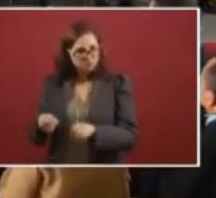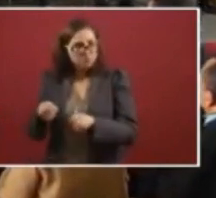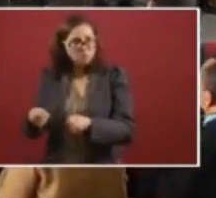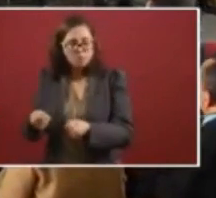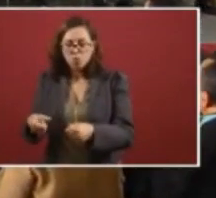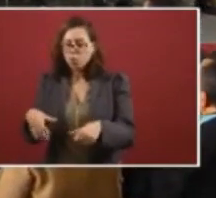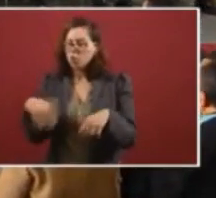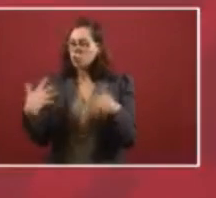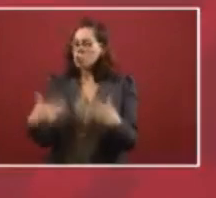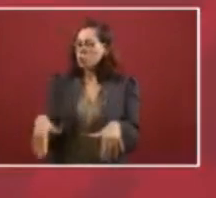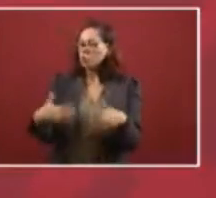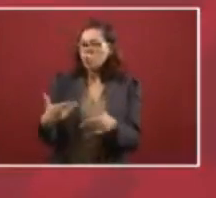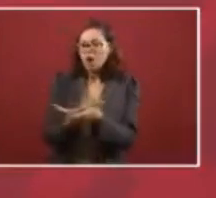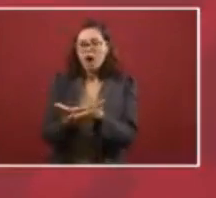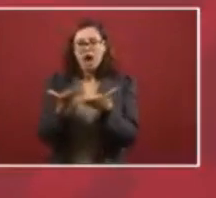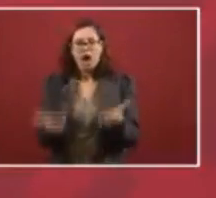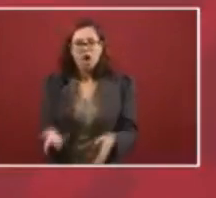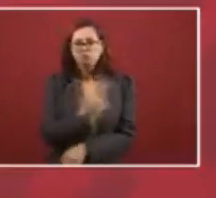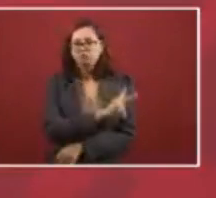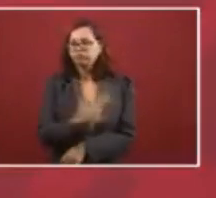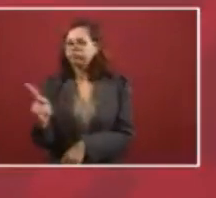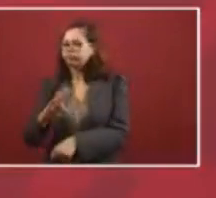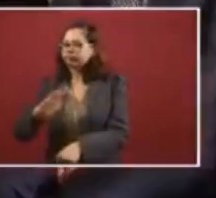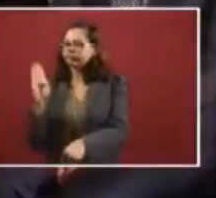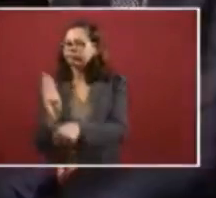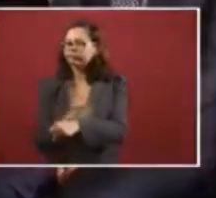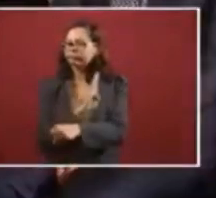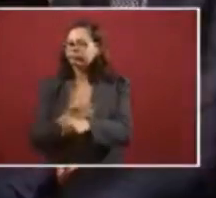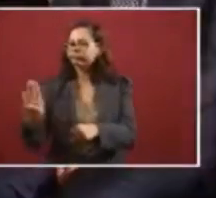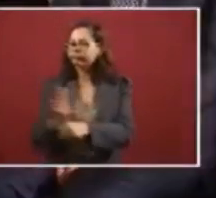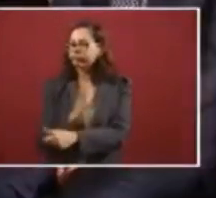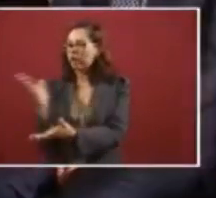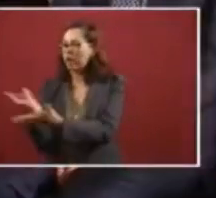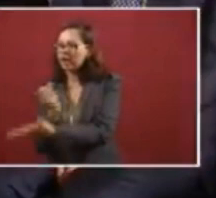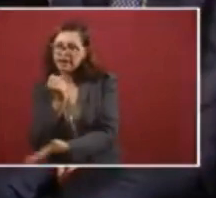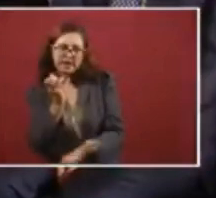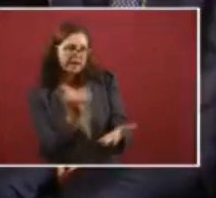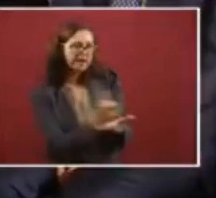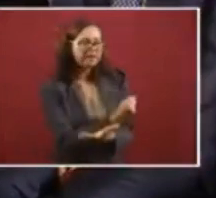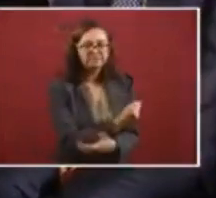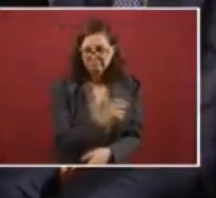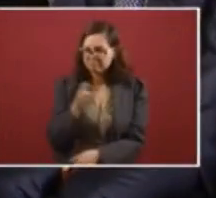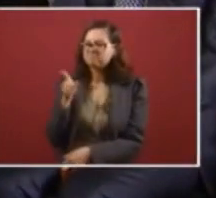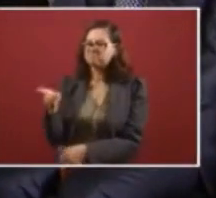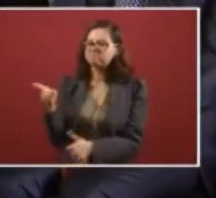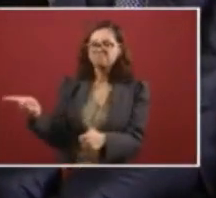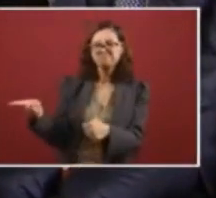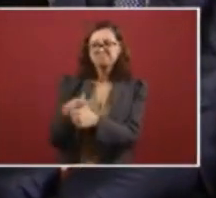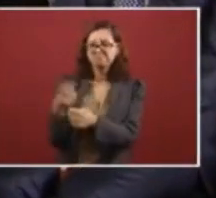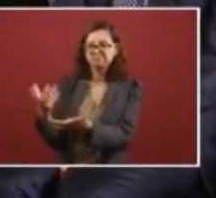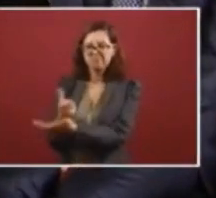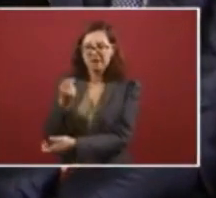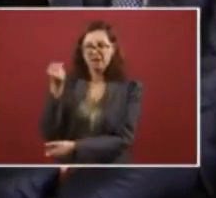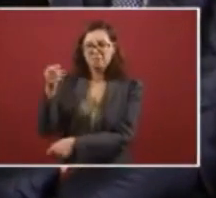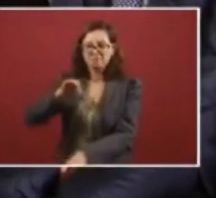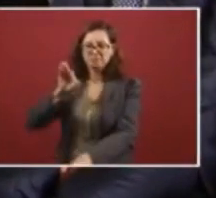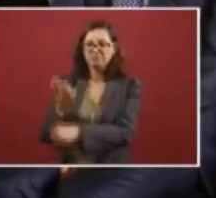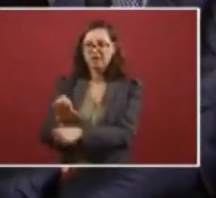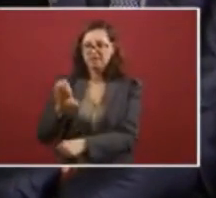he was able to gain a win-win, and that first win of both.